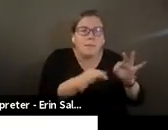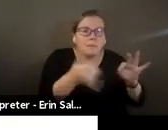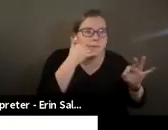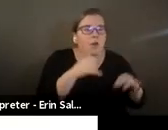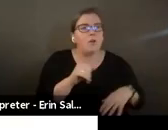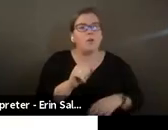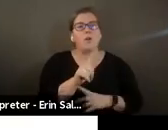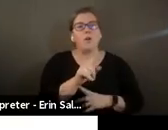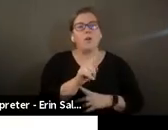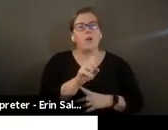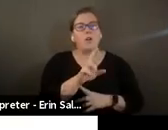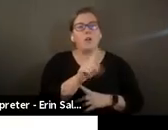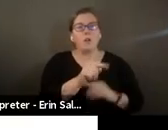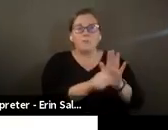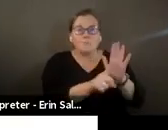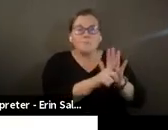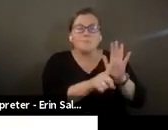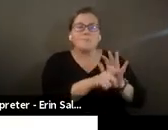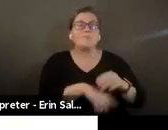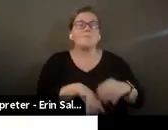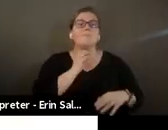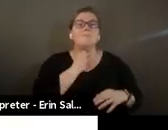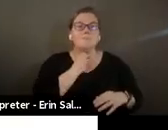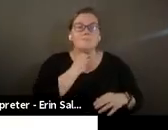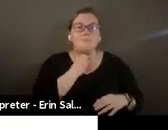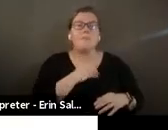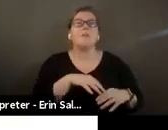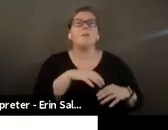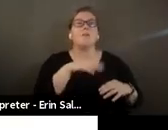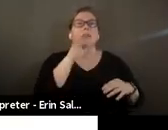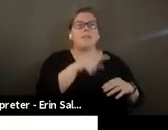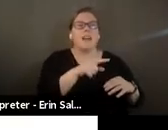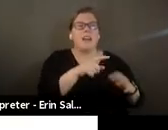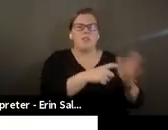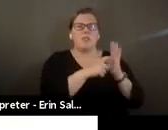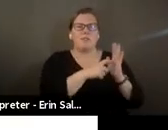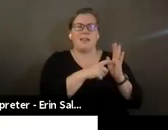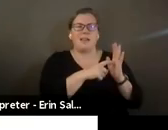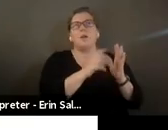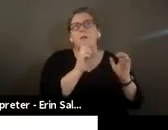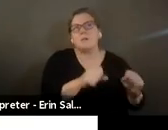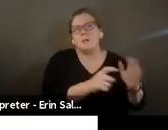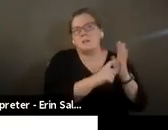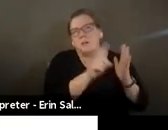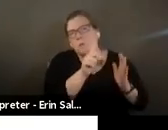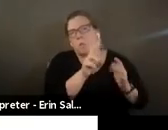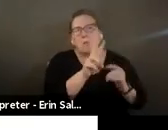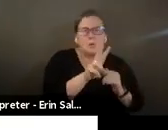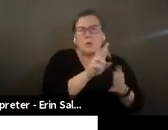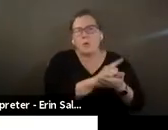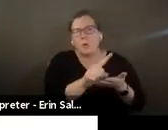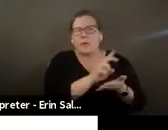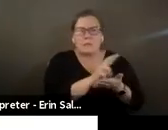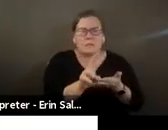alerting device, the electrolarynx, those can take 1 to 2 weeks to come